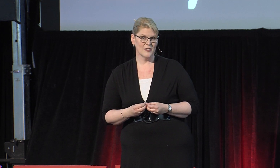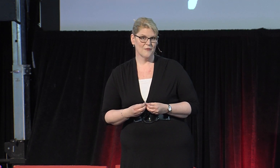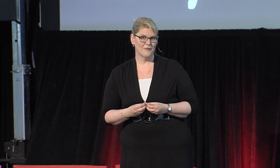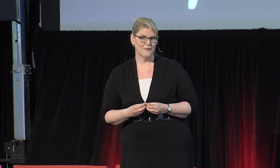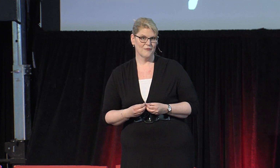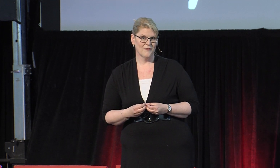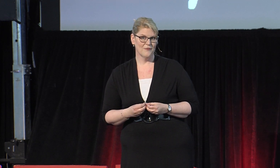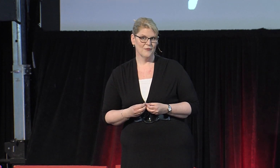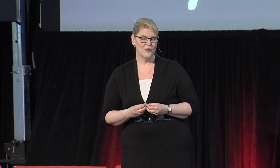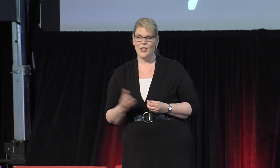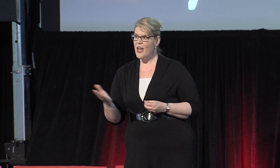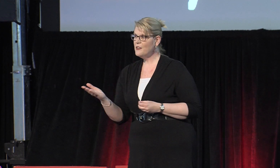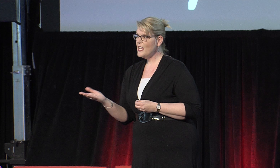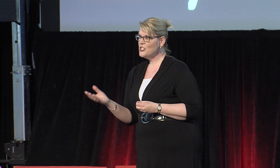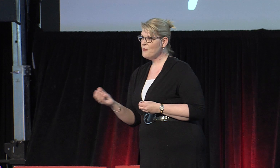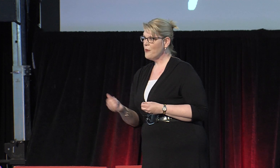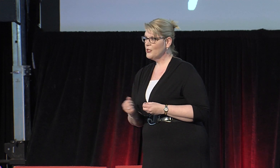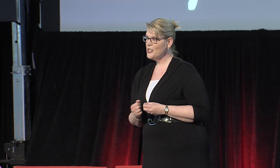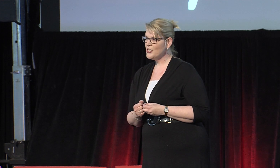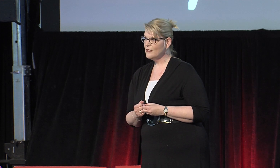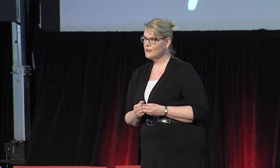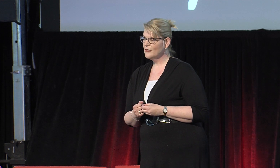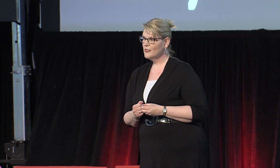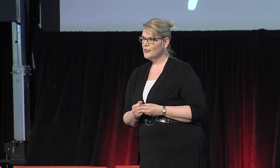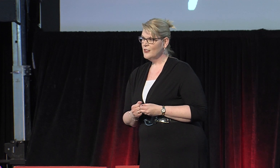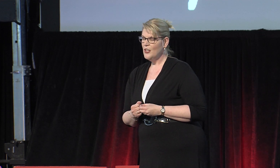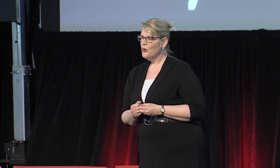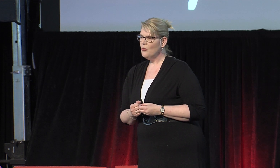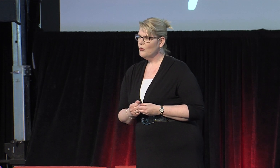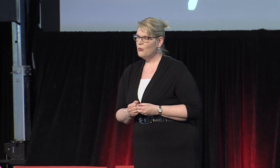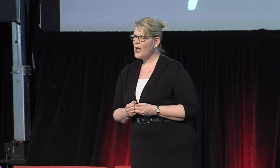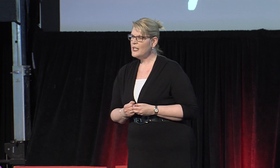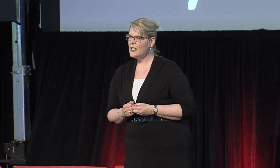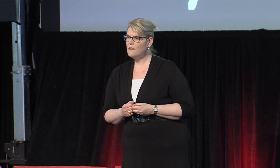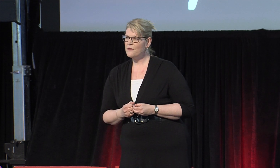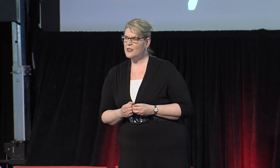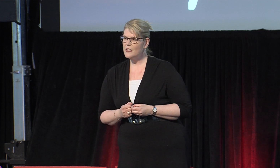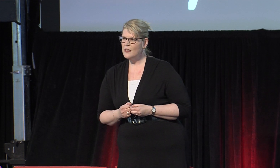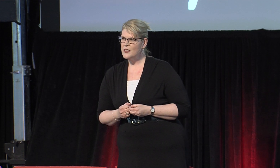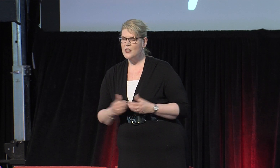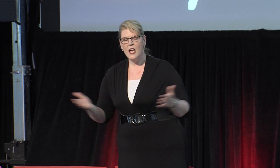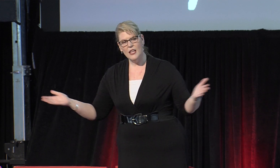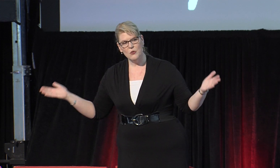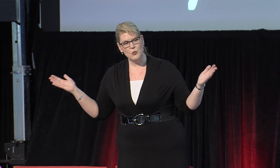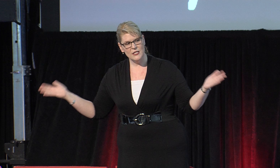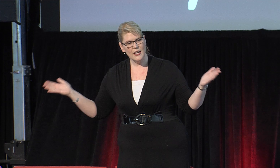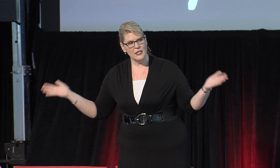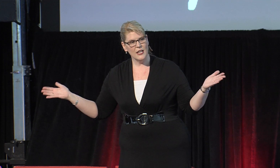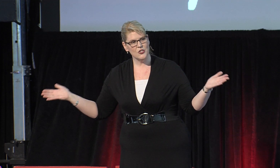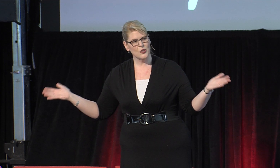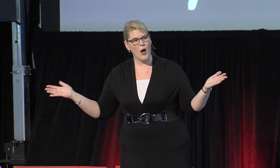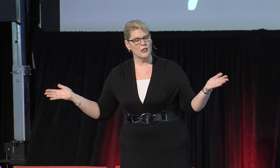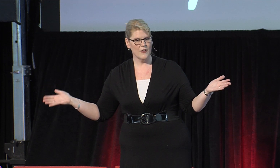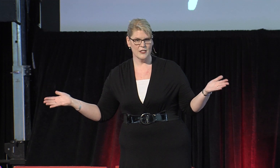loss? We have an aging population. What if sign language was